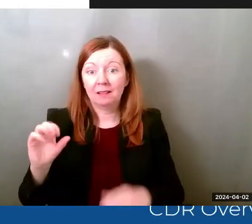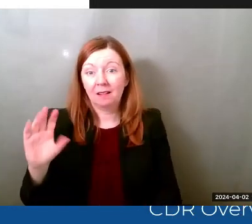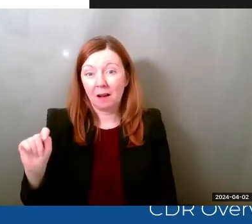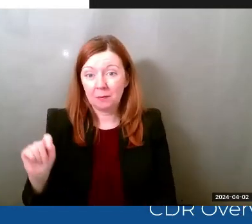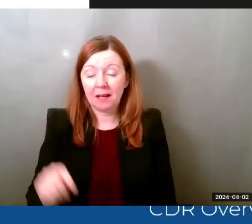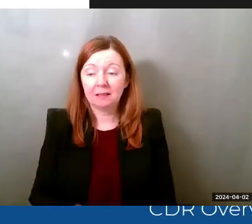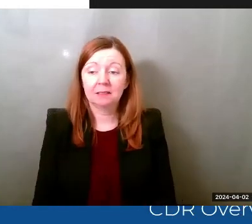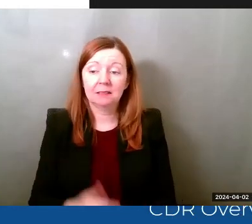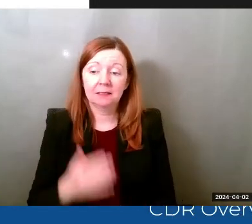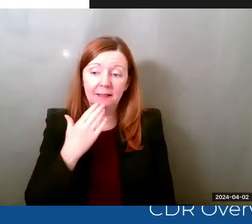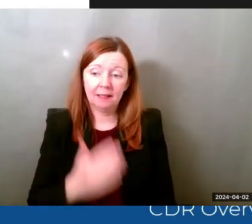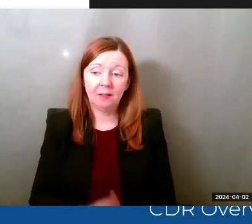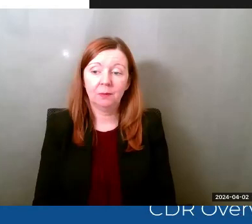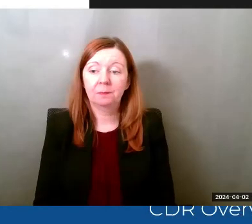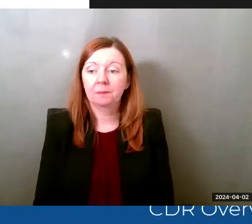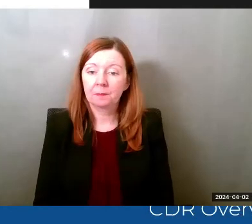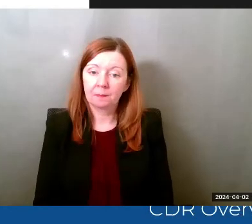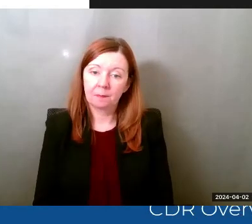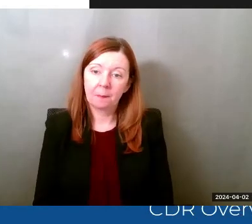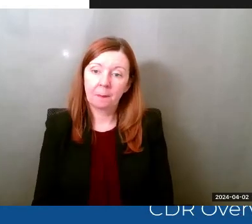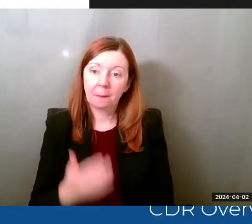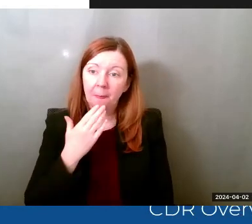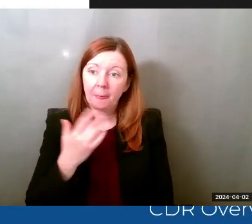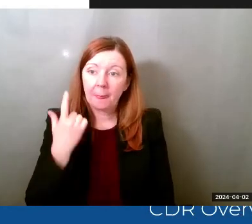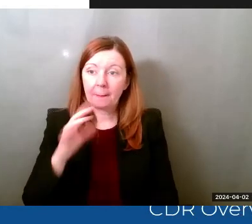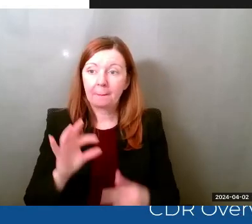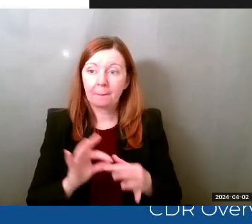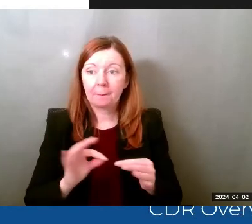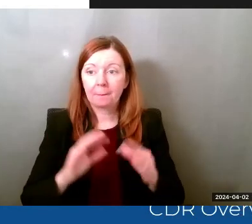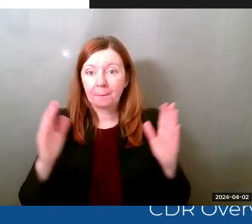venue? Thank you. Thank you for your comment.